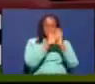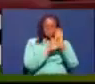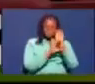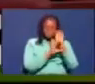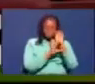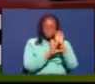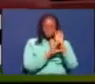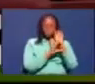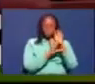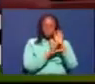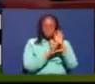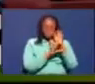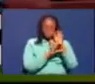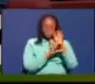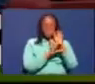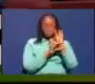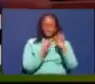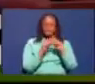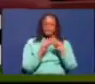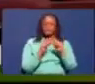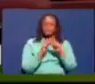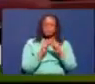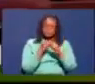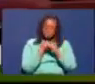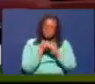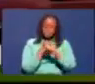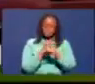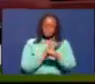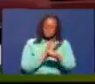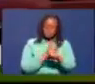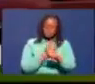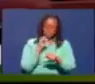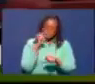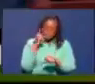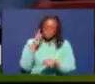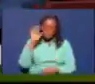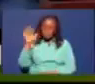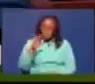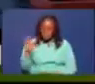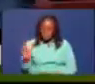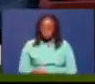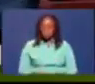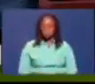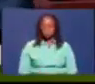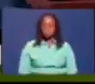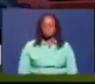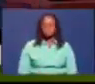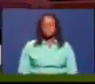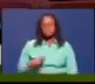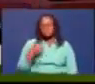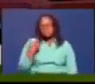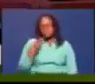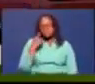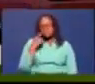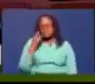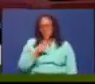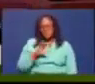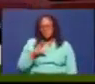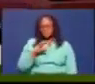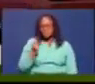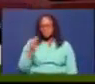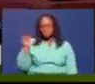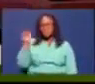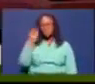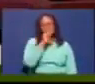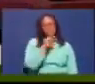excesses of the legislature. But never, I have looked at even other jurisdictions, President Obama in his 8 years